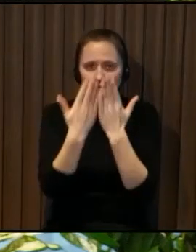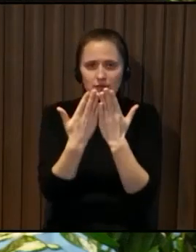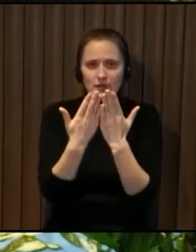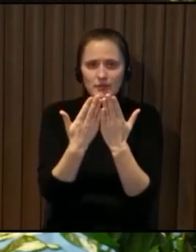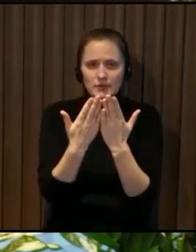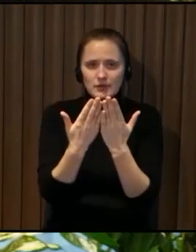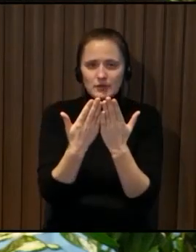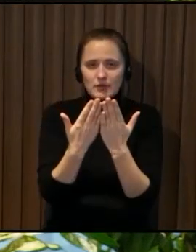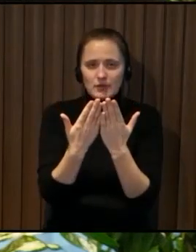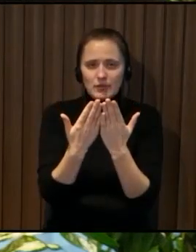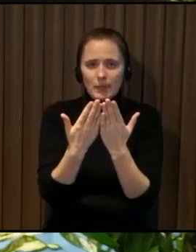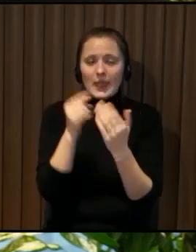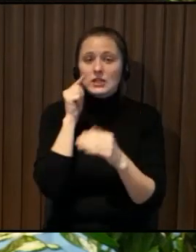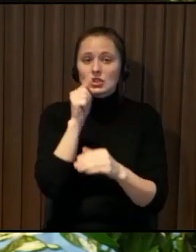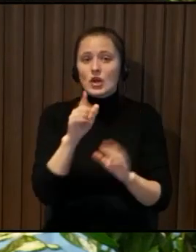contrast.